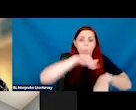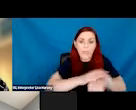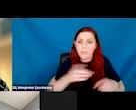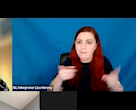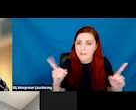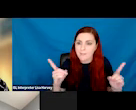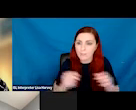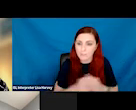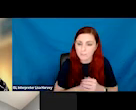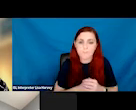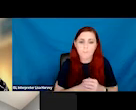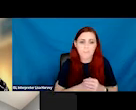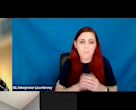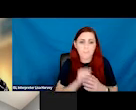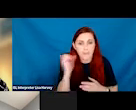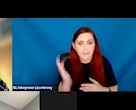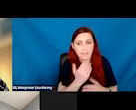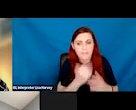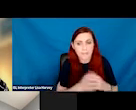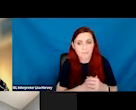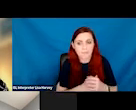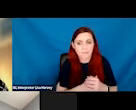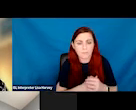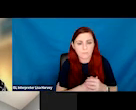be. Could I have the next slide, please?